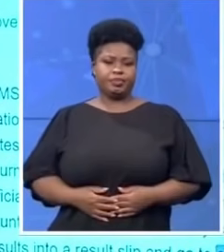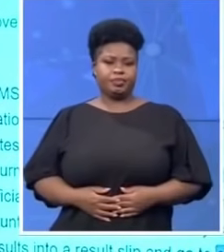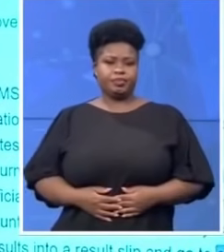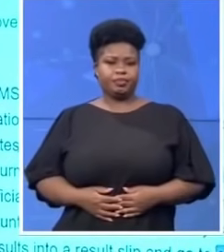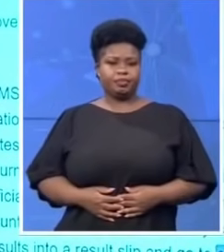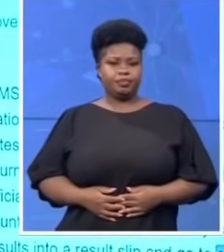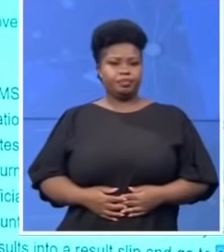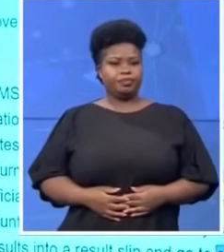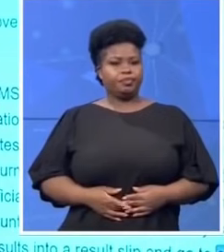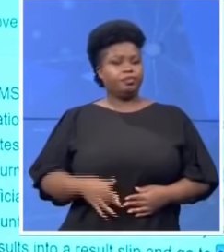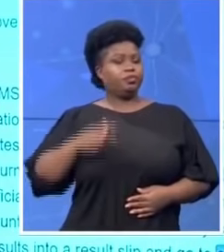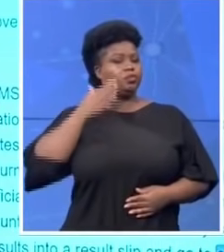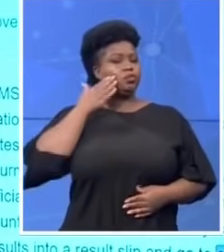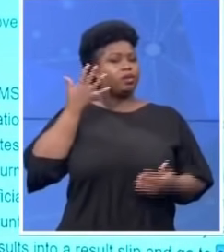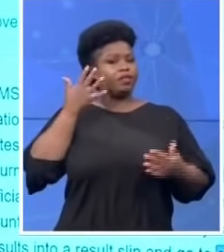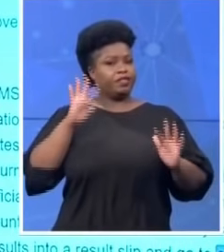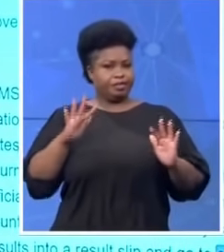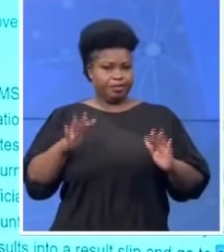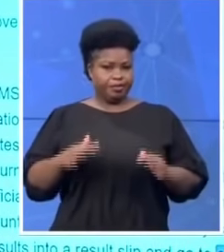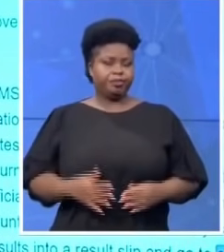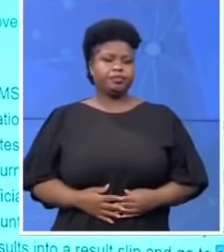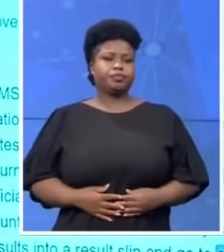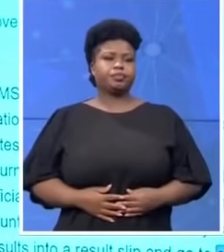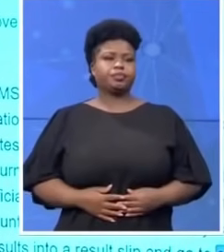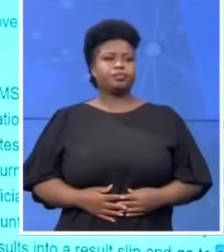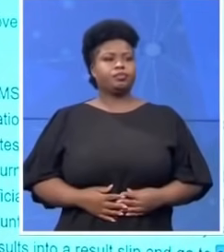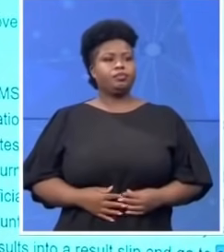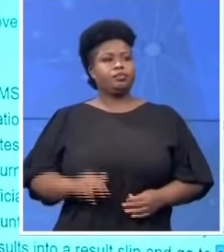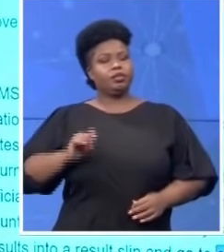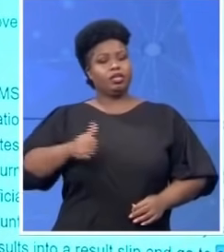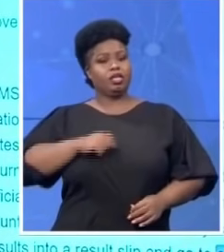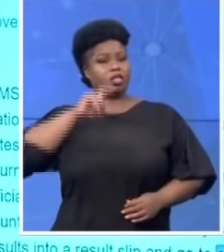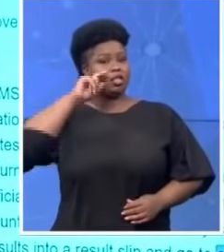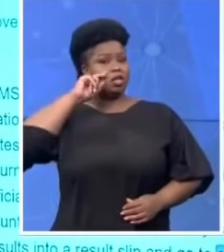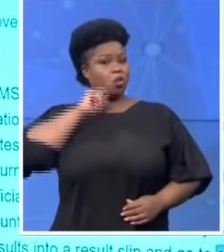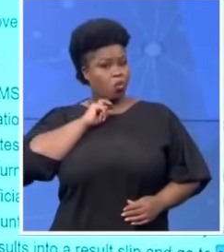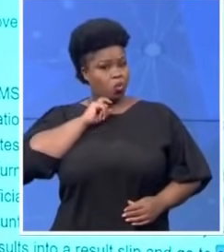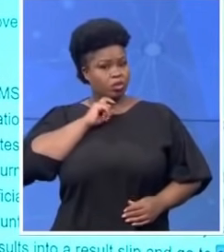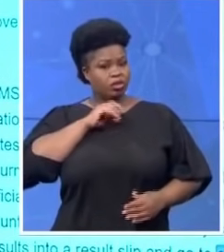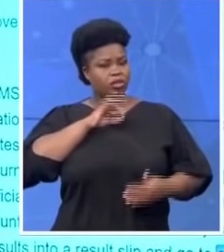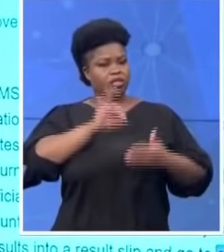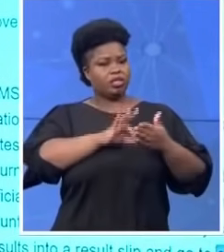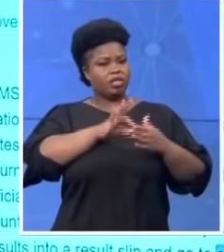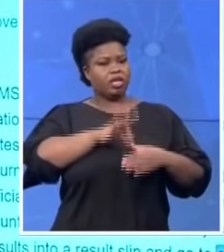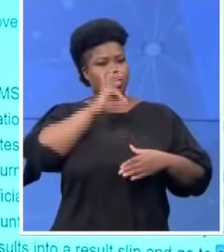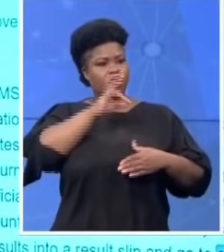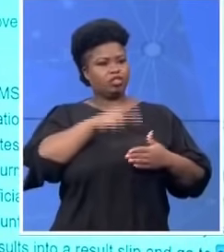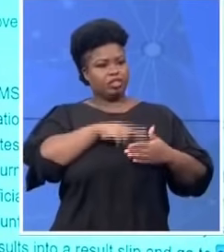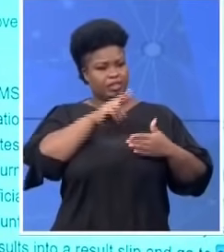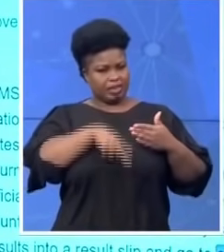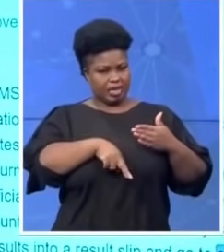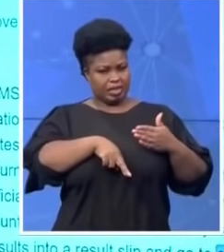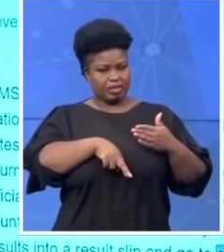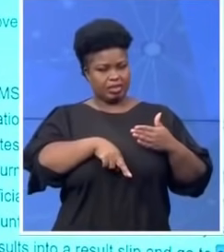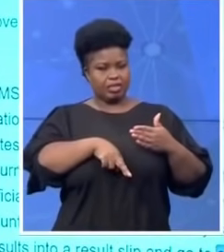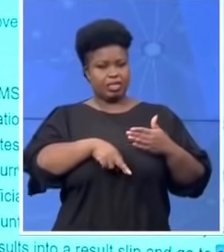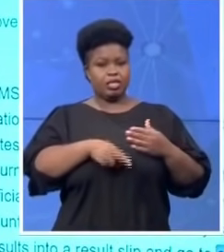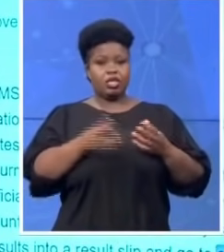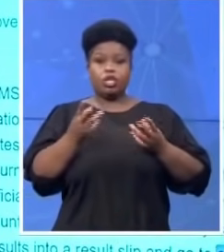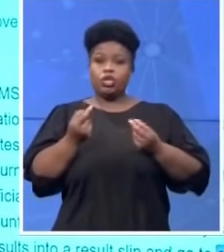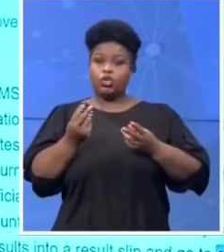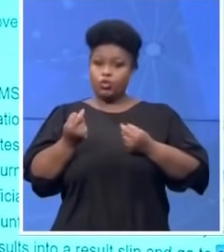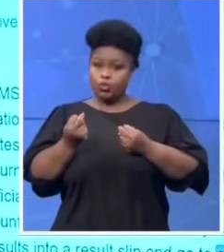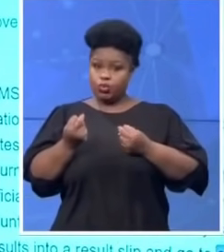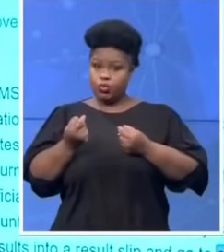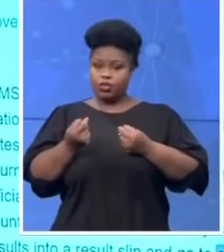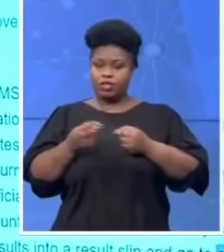remove the old election results, just keep the ones, the voting districts in their groups. Now,